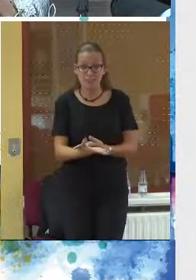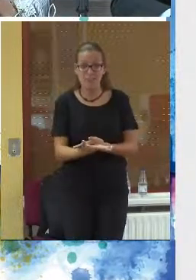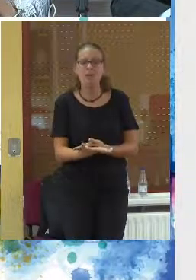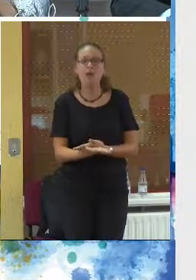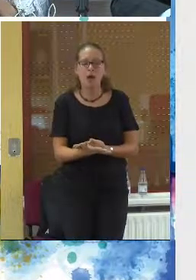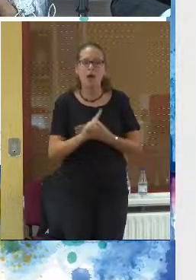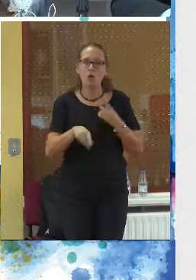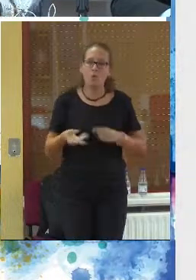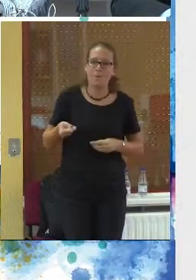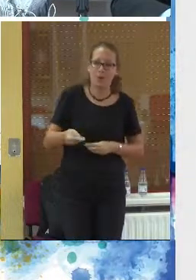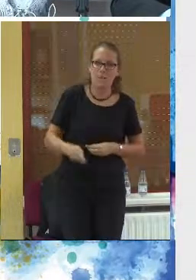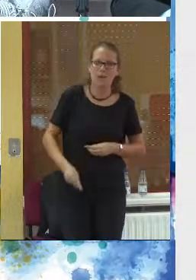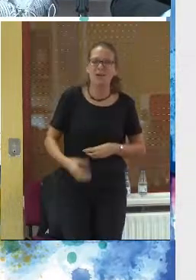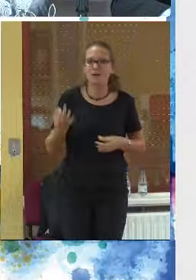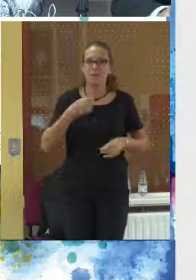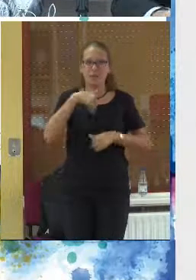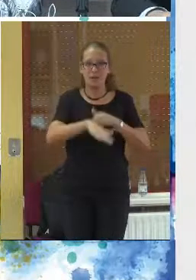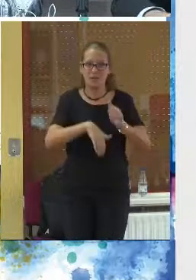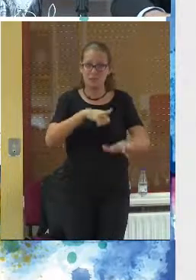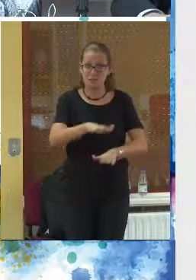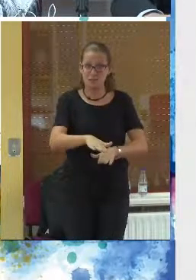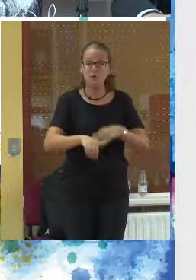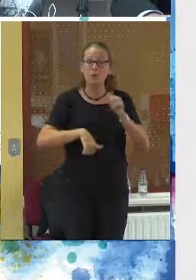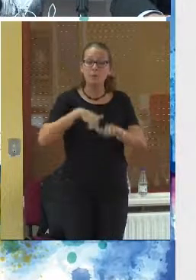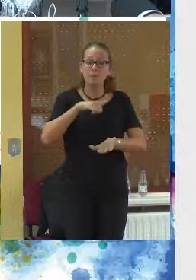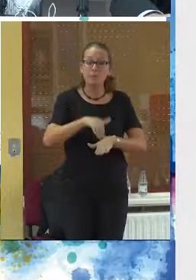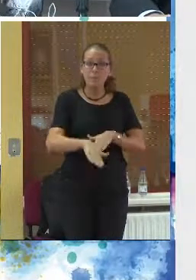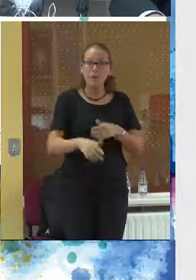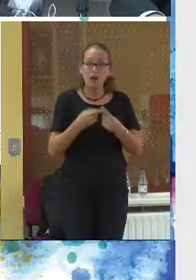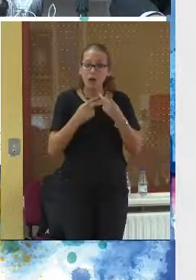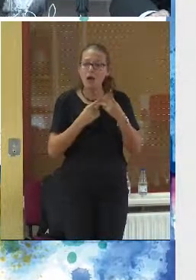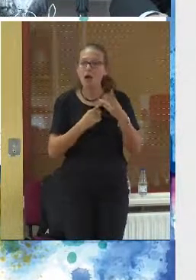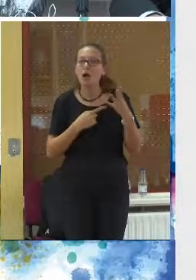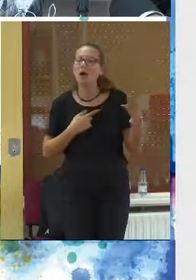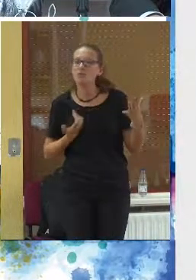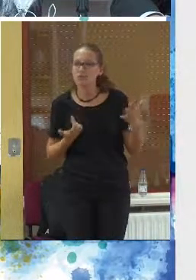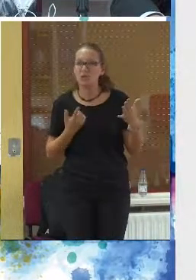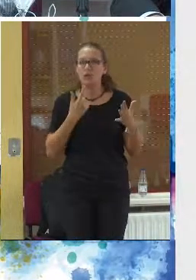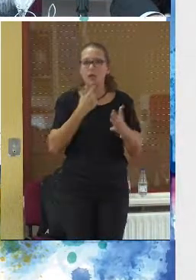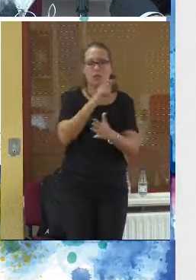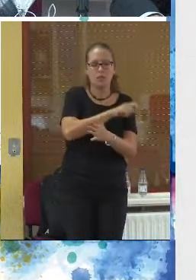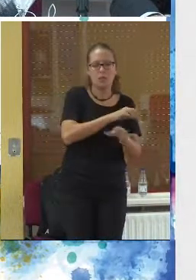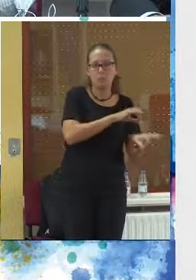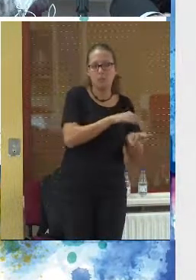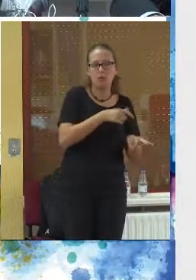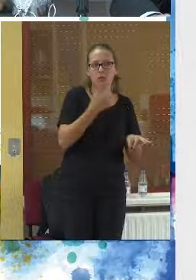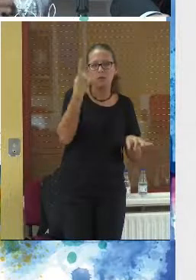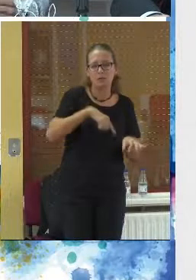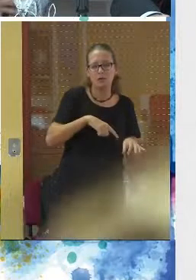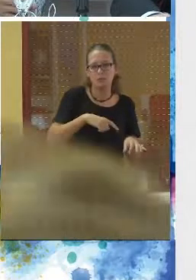Once we have described the task, we will include as many steps as